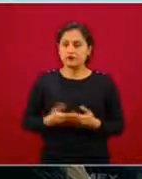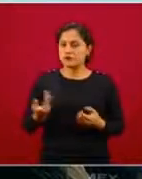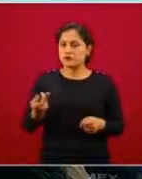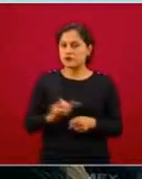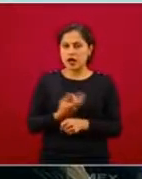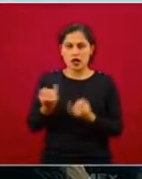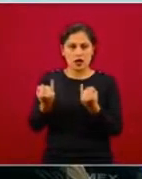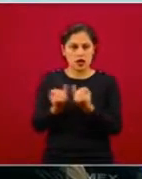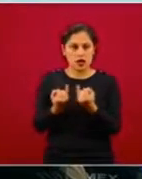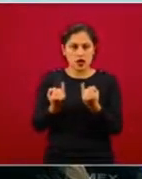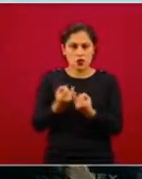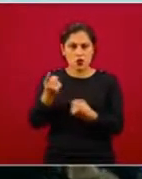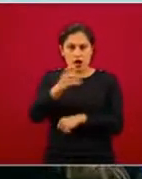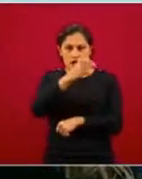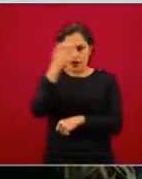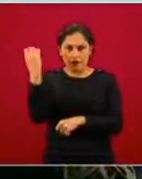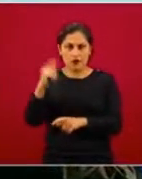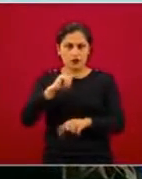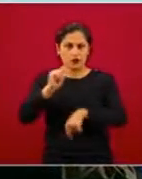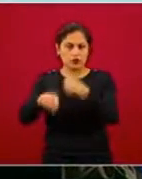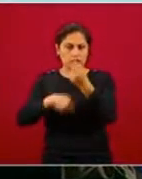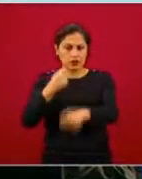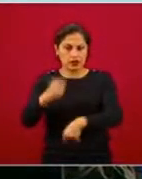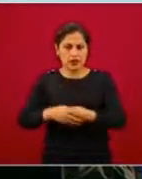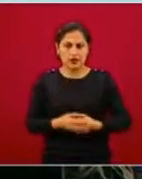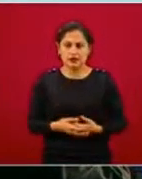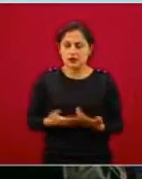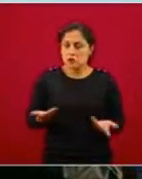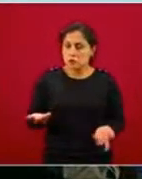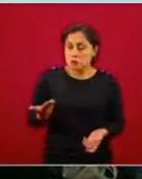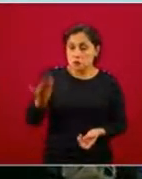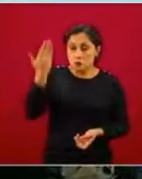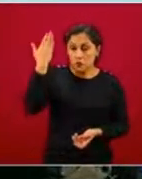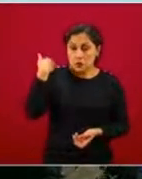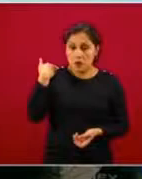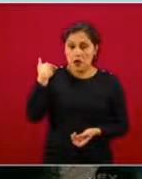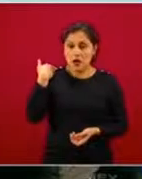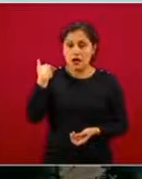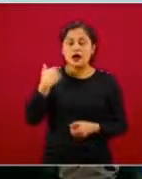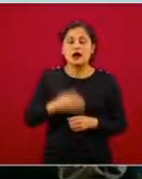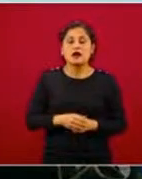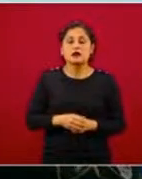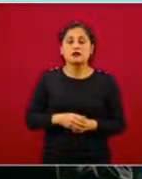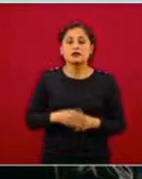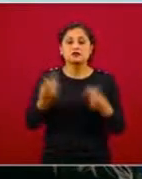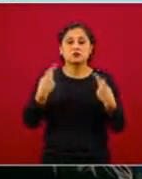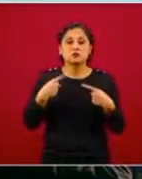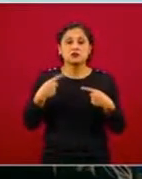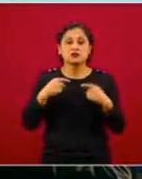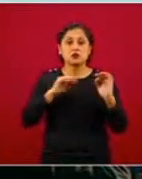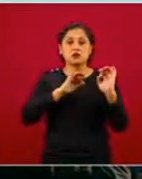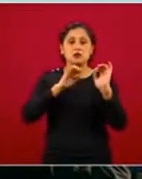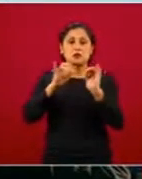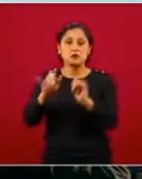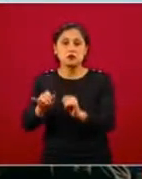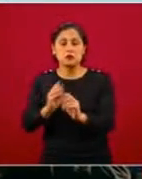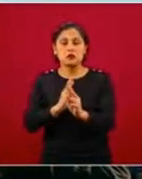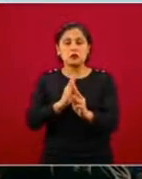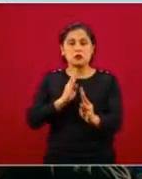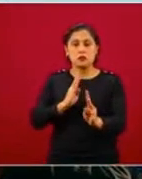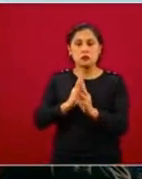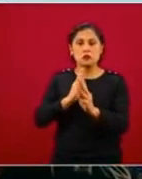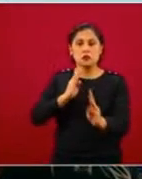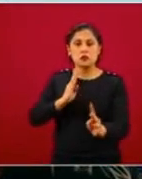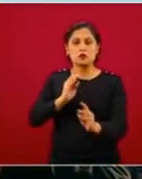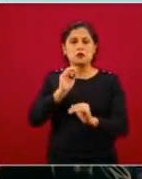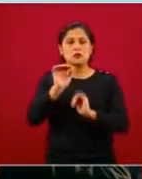about at a convenience store? Before, basically, everybody was packed in there. Everybody was